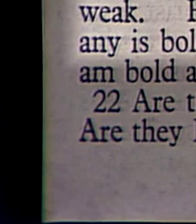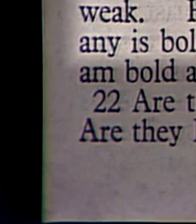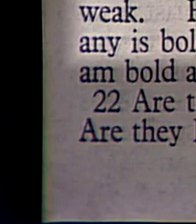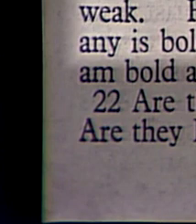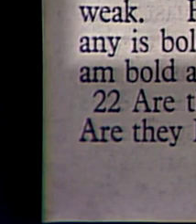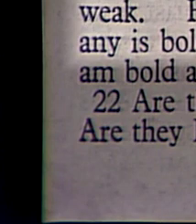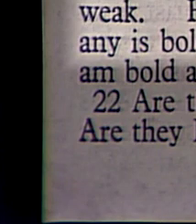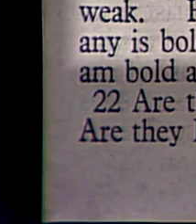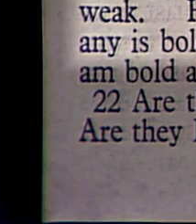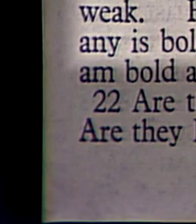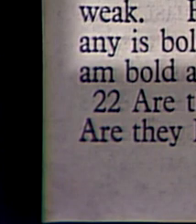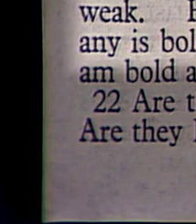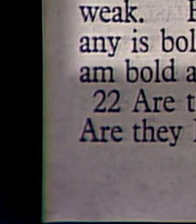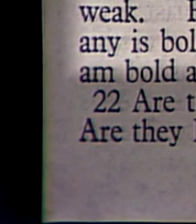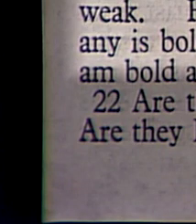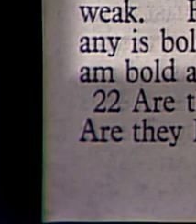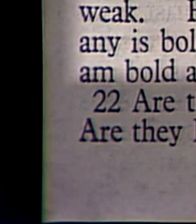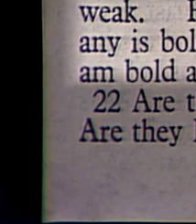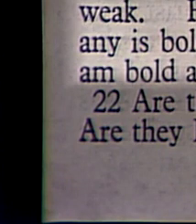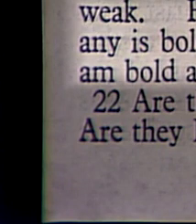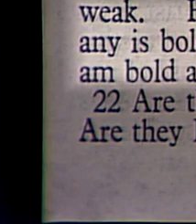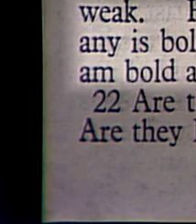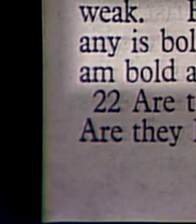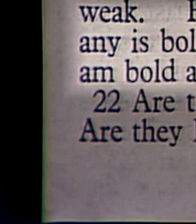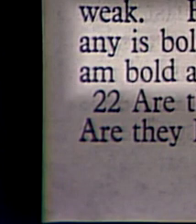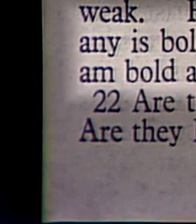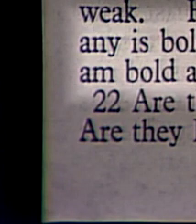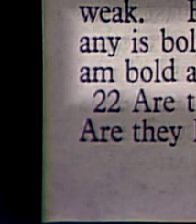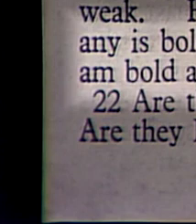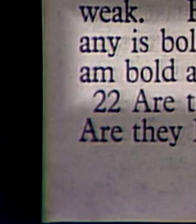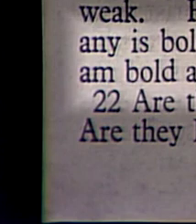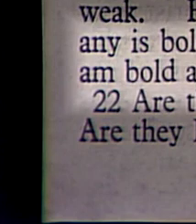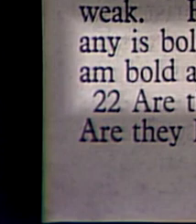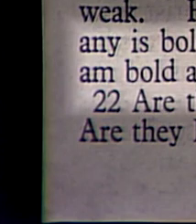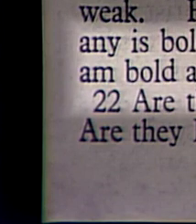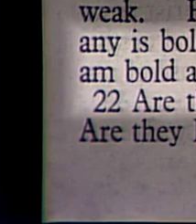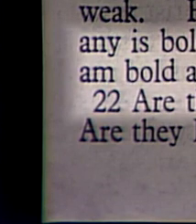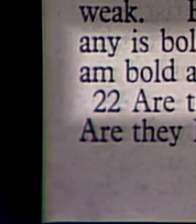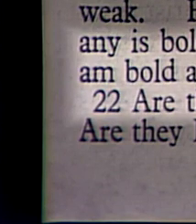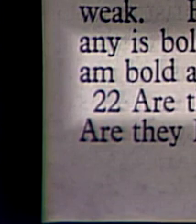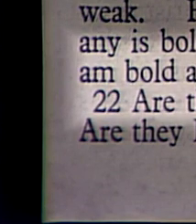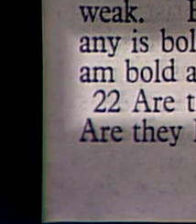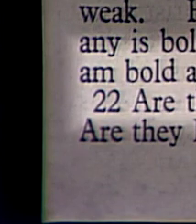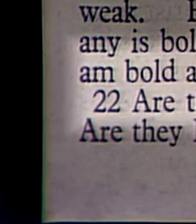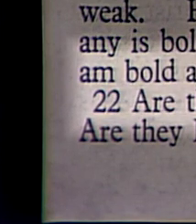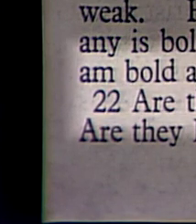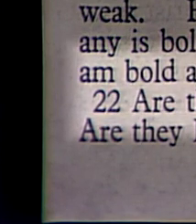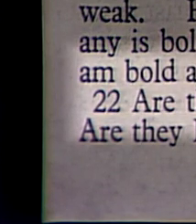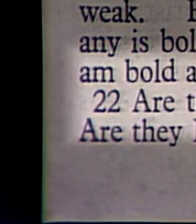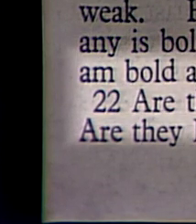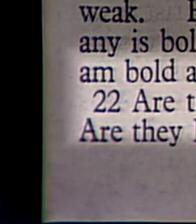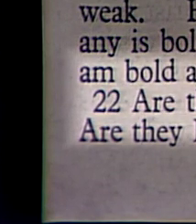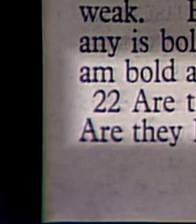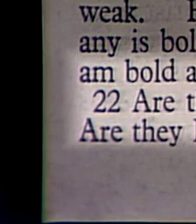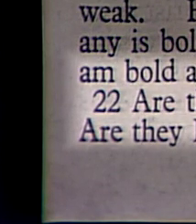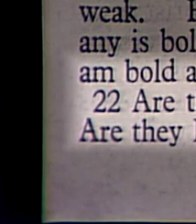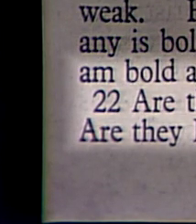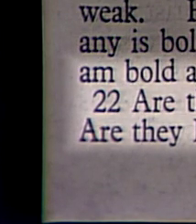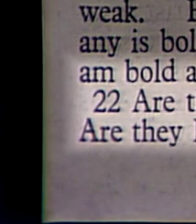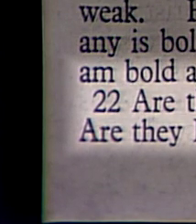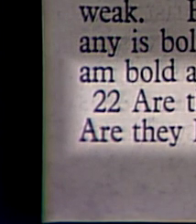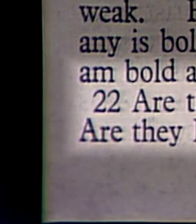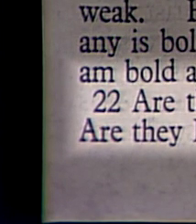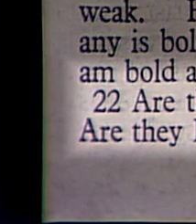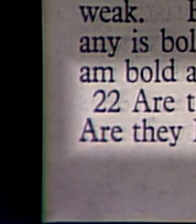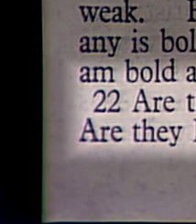however, wherein soever any is bold, I speak foolishly, I am bold also. Are they